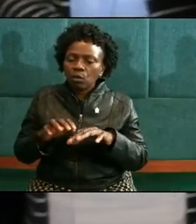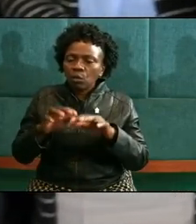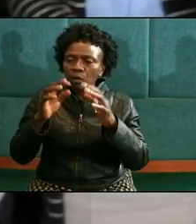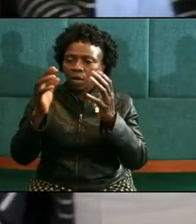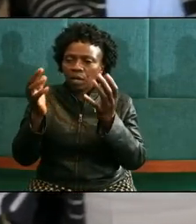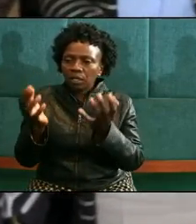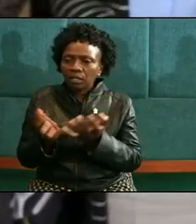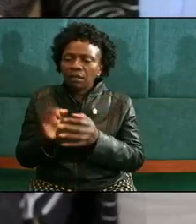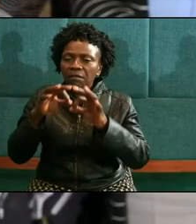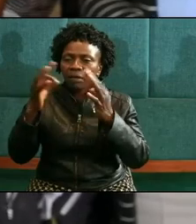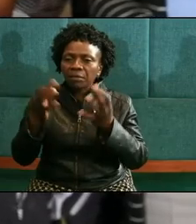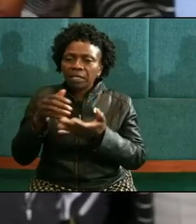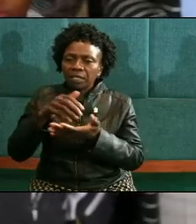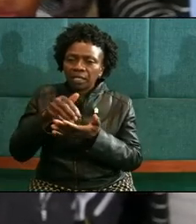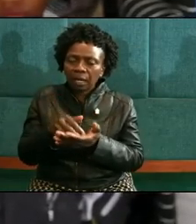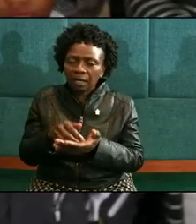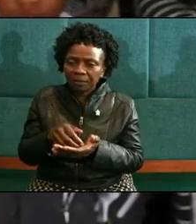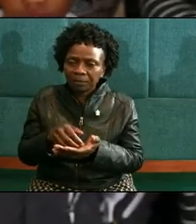LGBTQ.